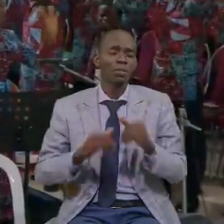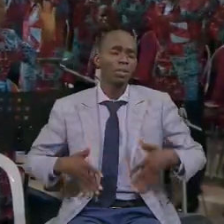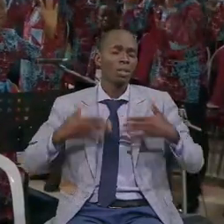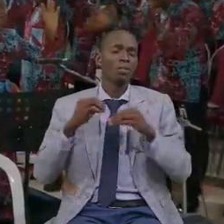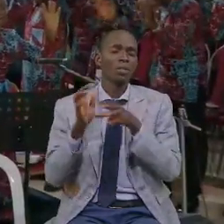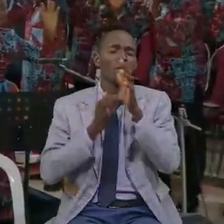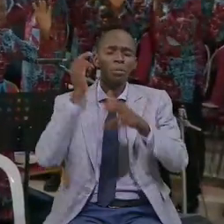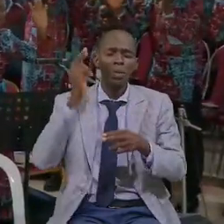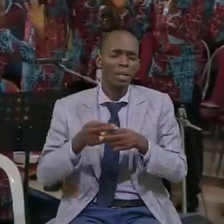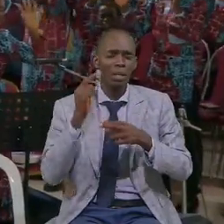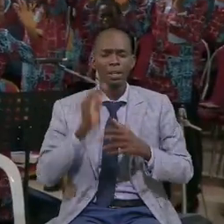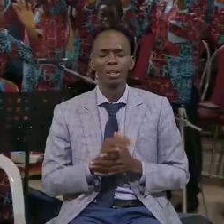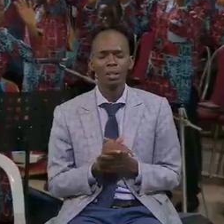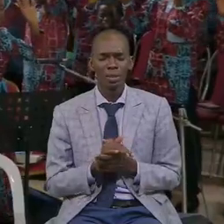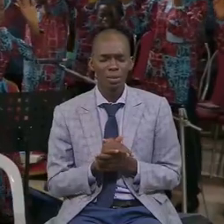name.